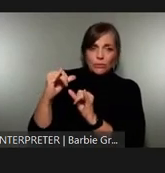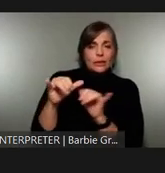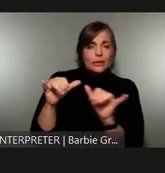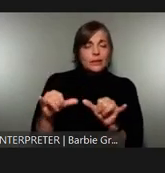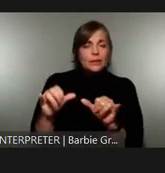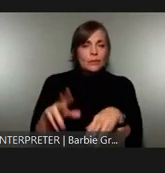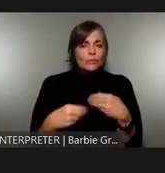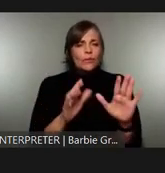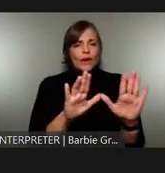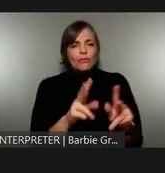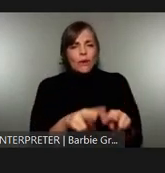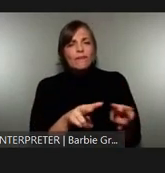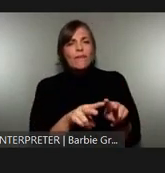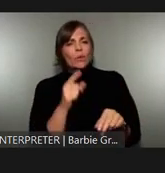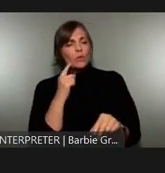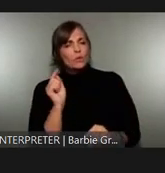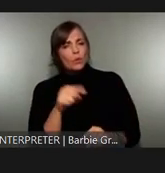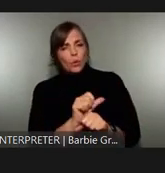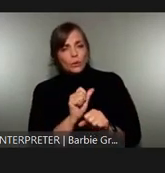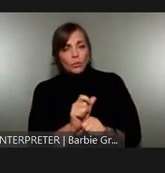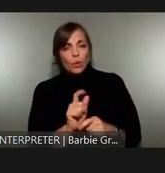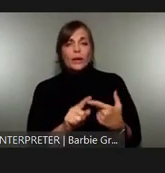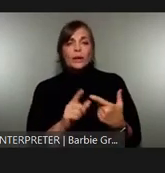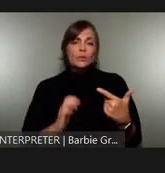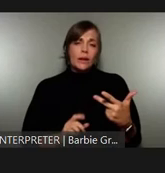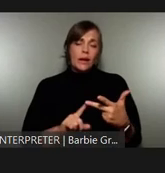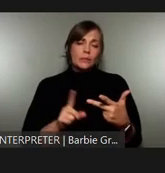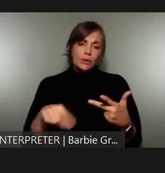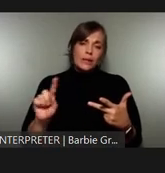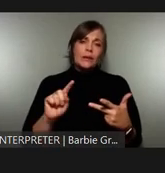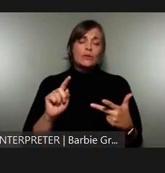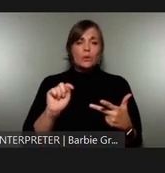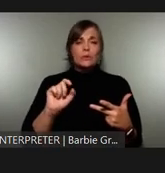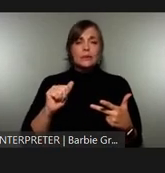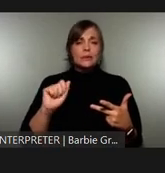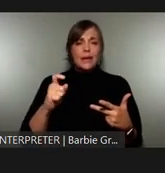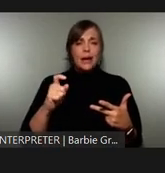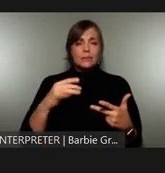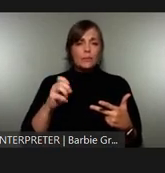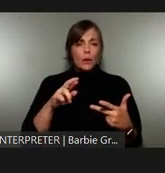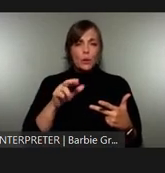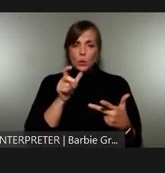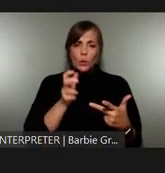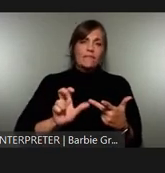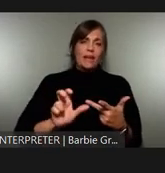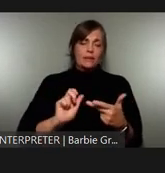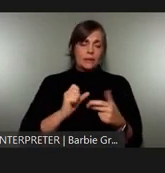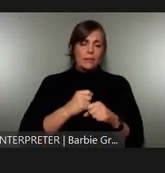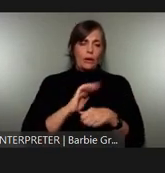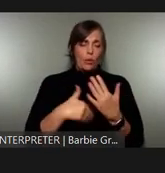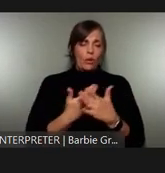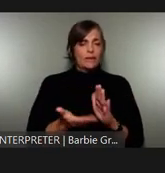your employees, to your customers, and also to the taxpayers who are investors in making all of this